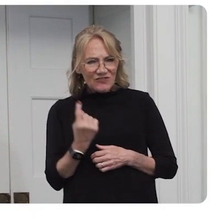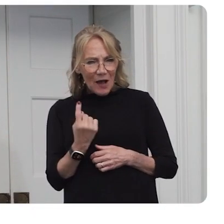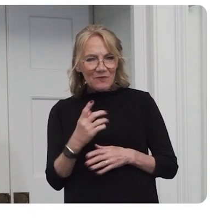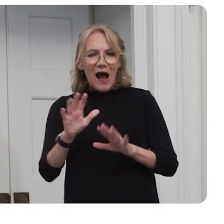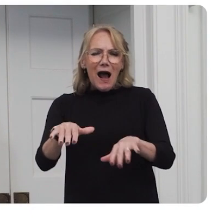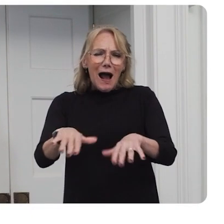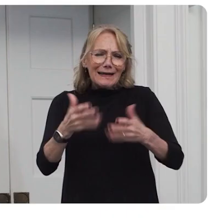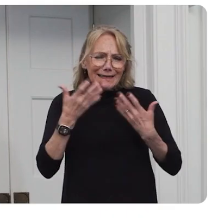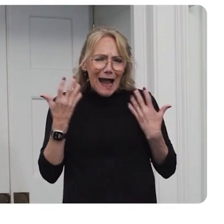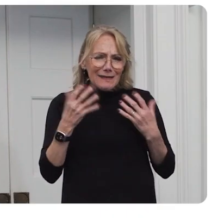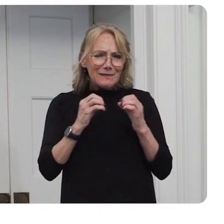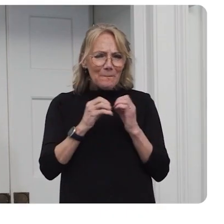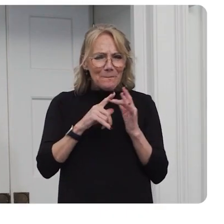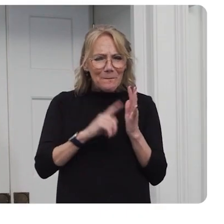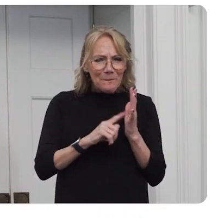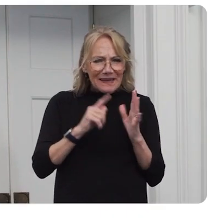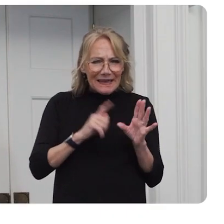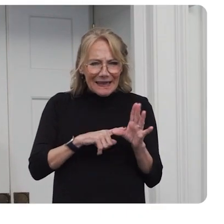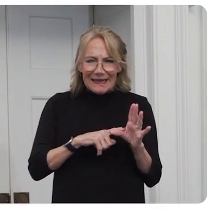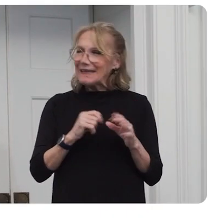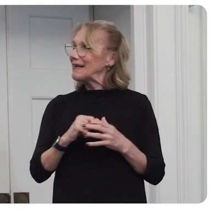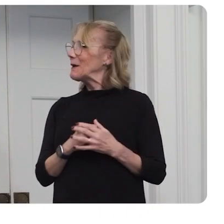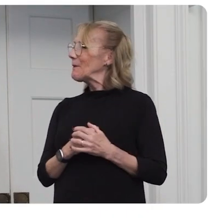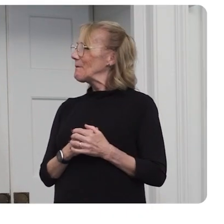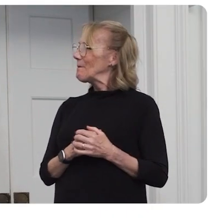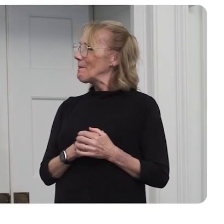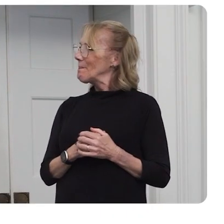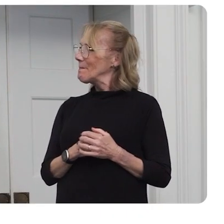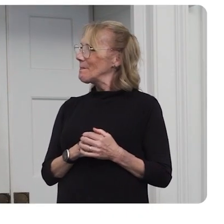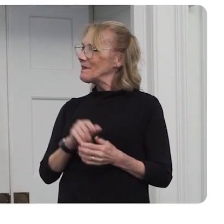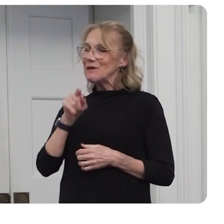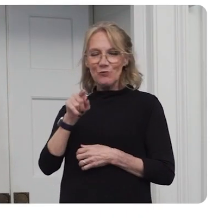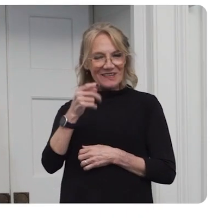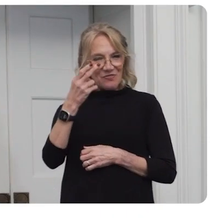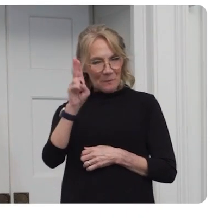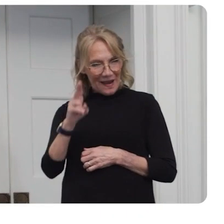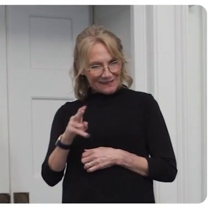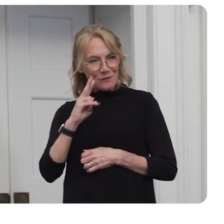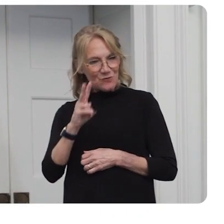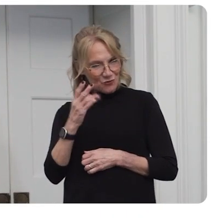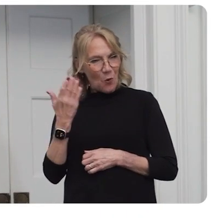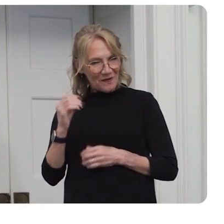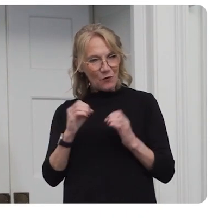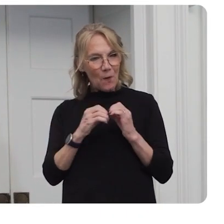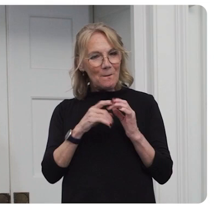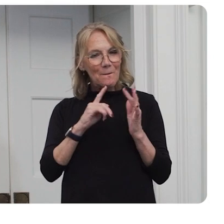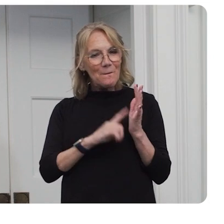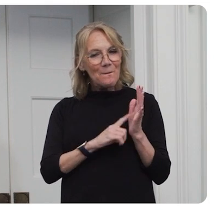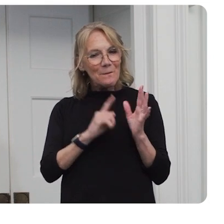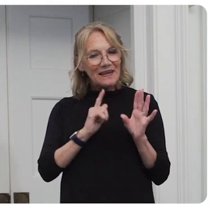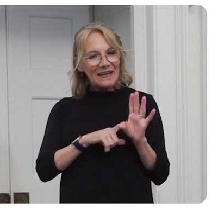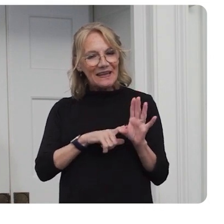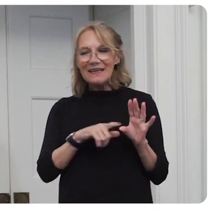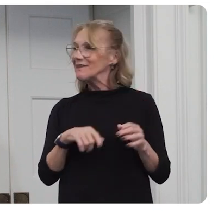legs? Billy! Billy. Billy the cat. Yeah. You saw Billy in the painting. Yeah, I don't wear actually. I don't.